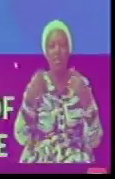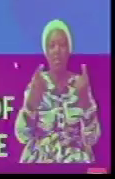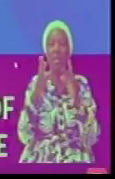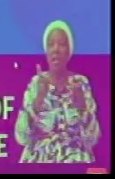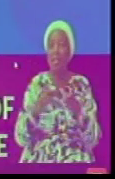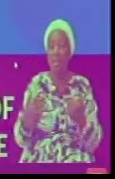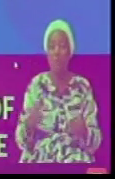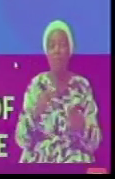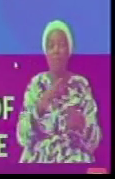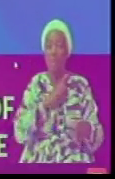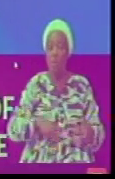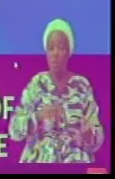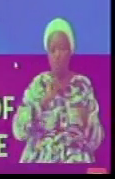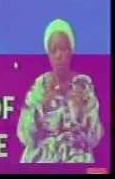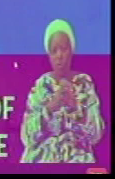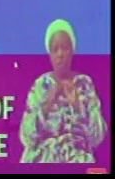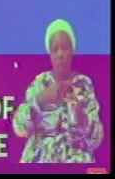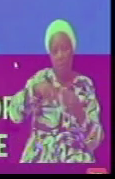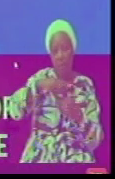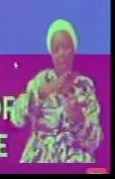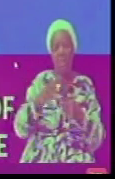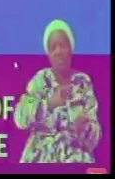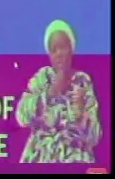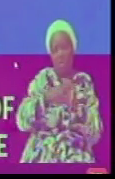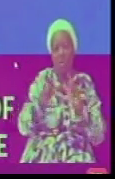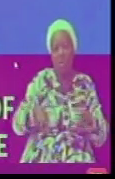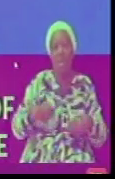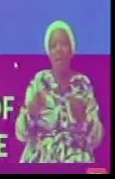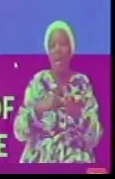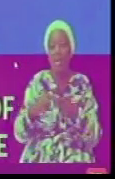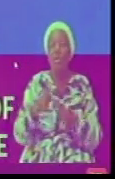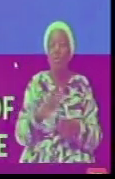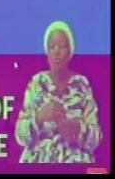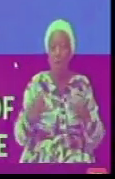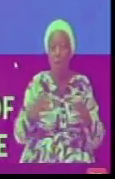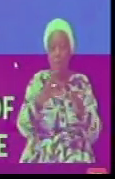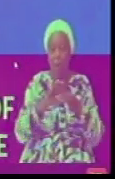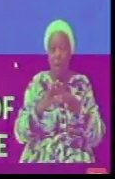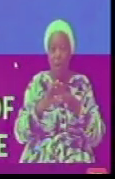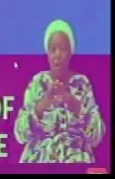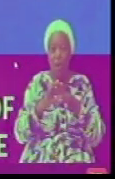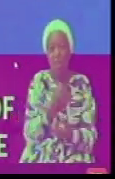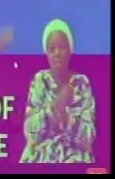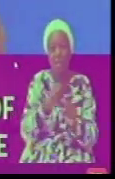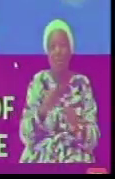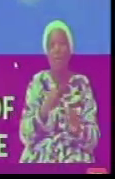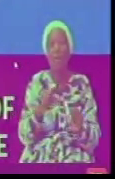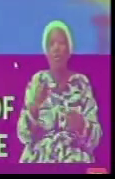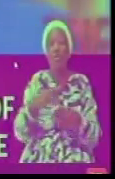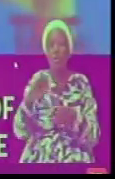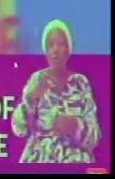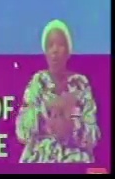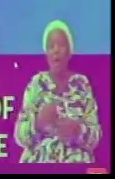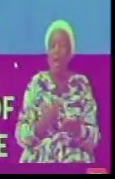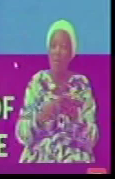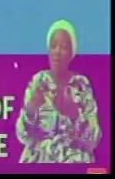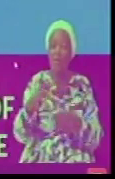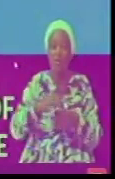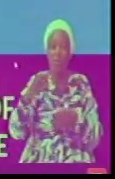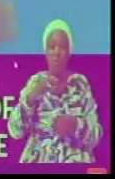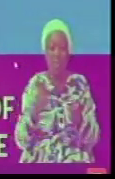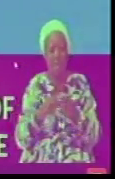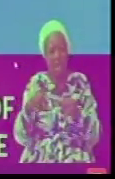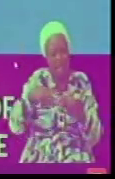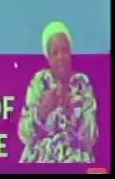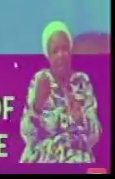that's conversion. When you were a sinner and now the Lord turns you around and changes your life, and you become a